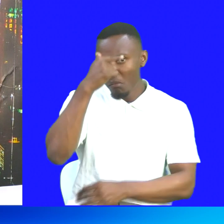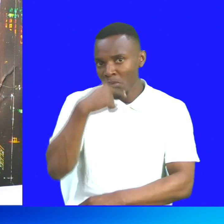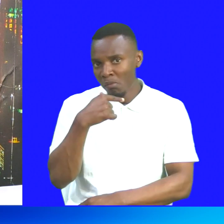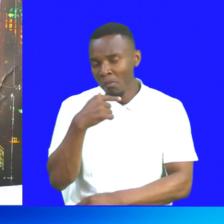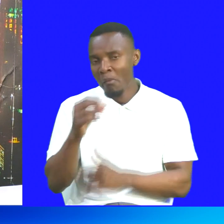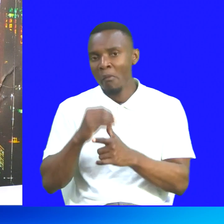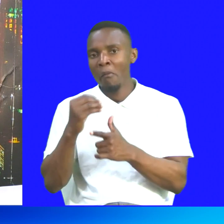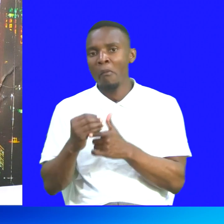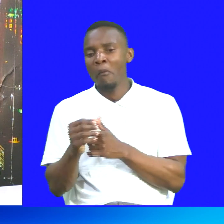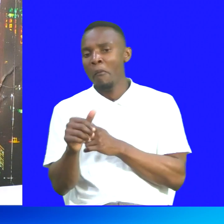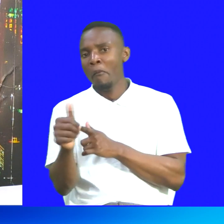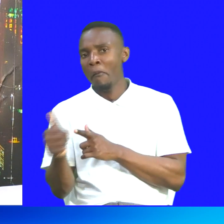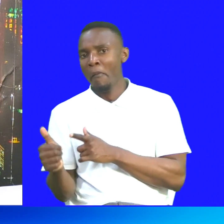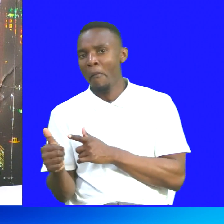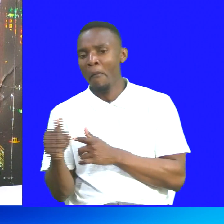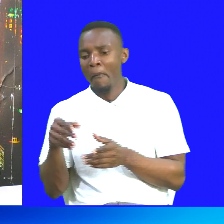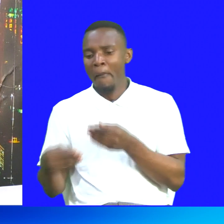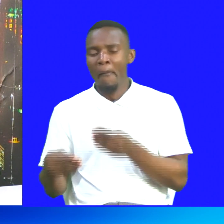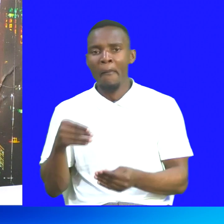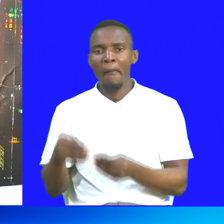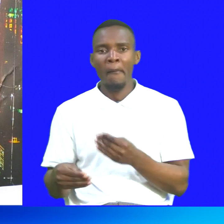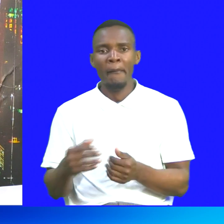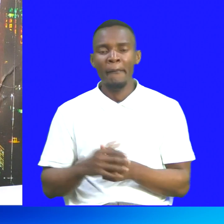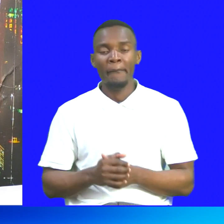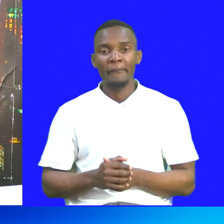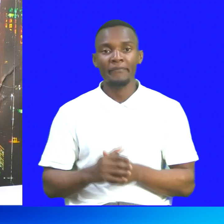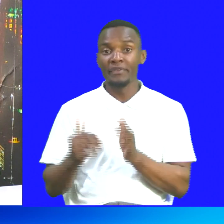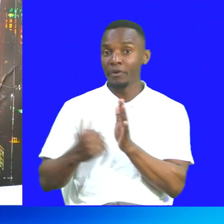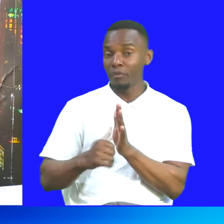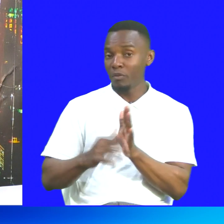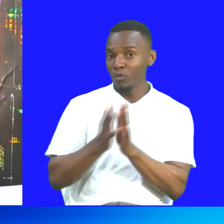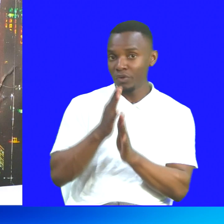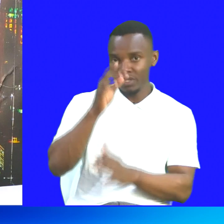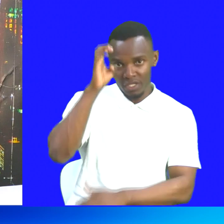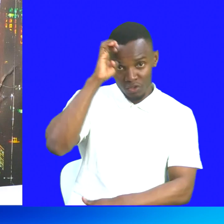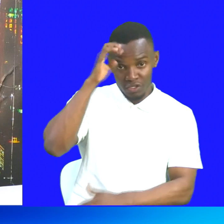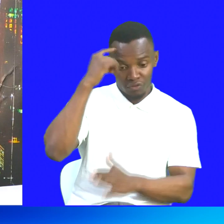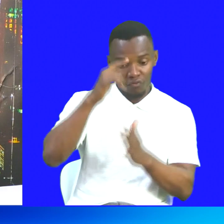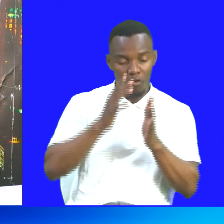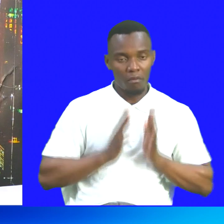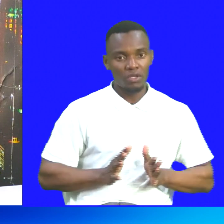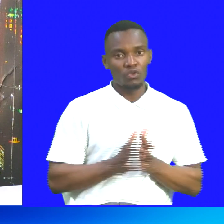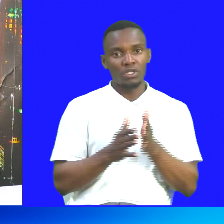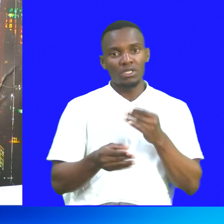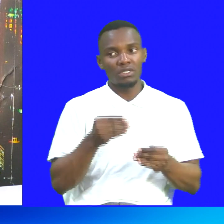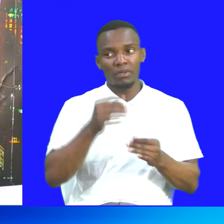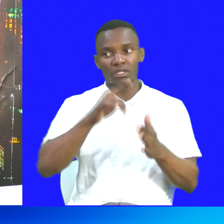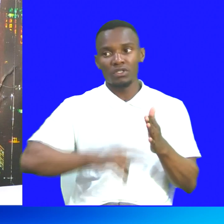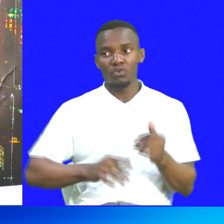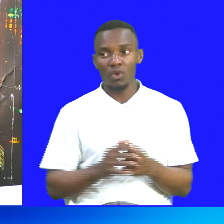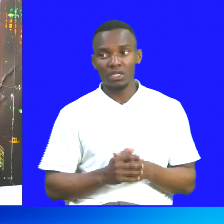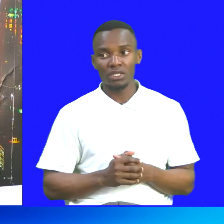or any other disability. The problem with education for people with disabilities is